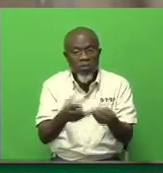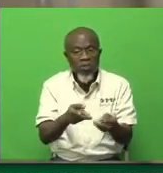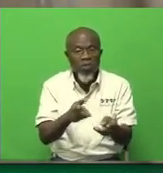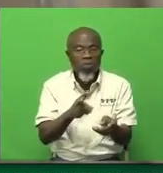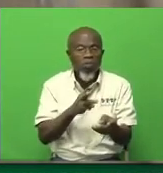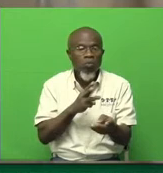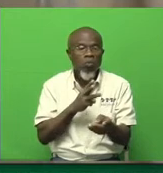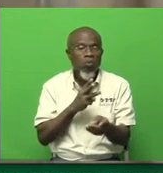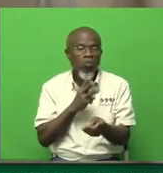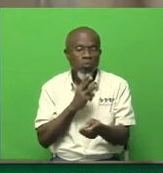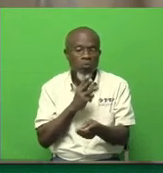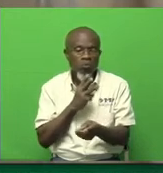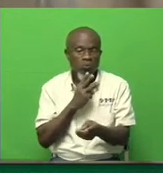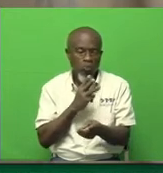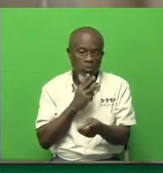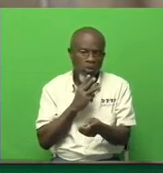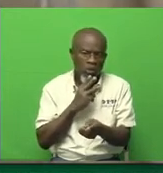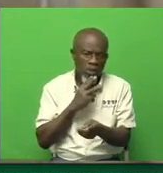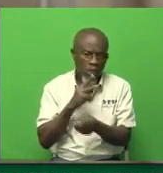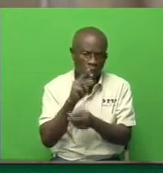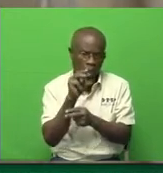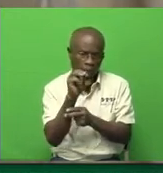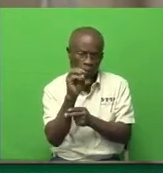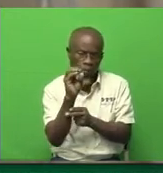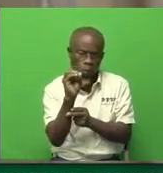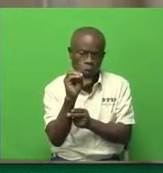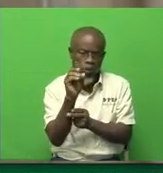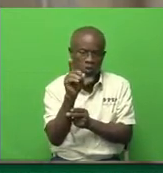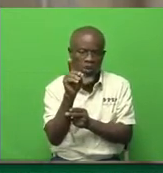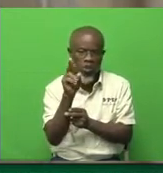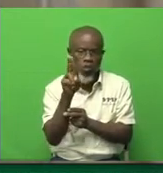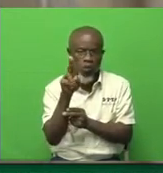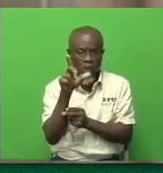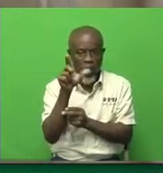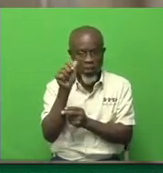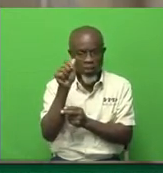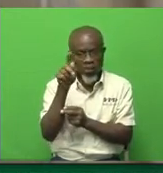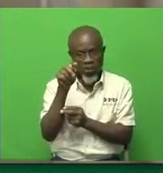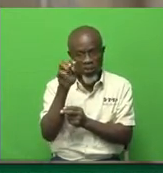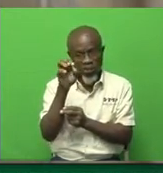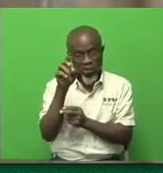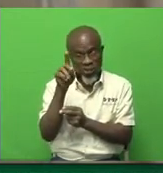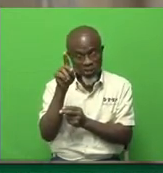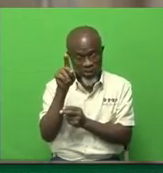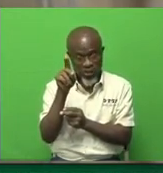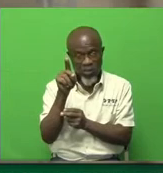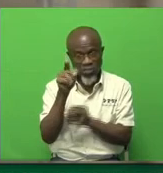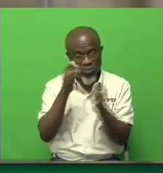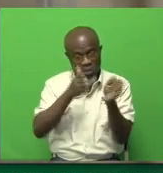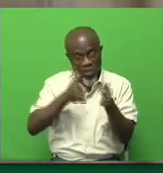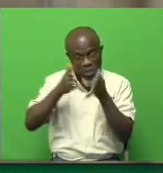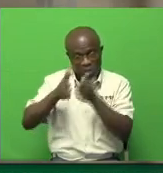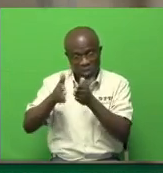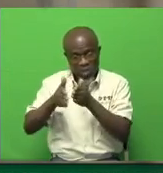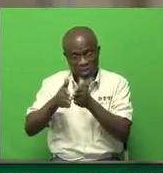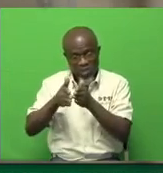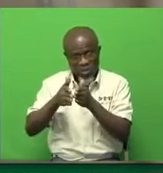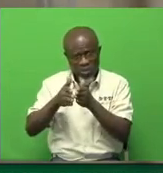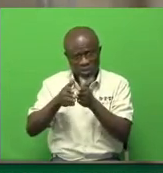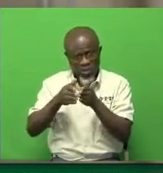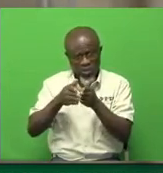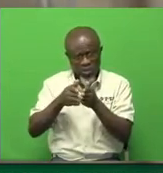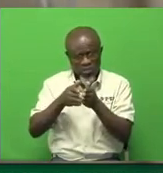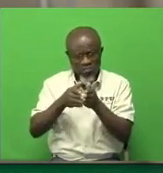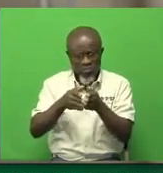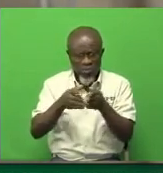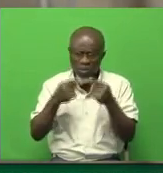modulated treatment plants and that announcement was made in February of the Seattle minister when the minister